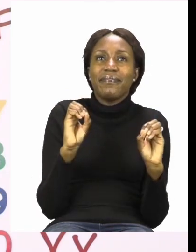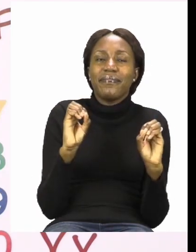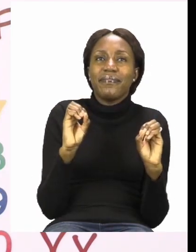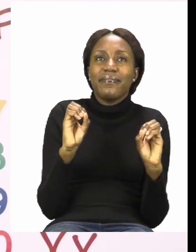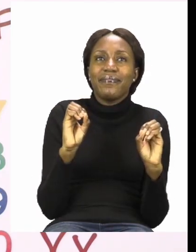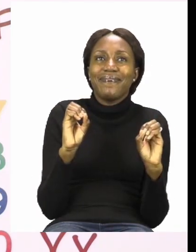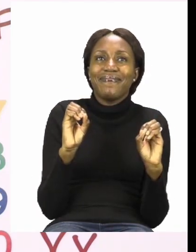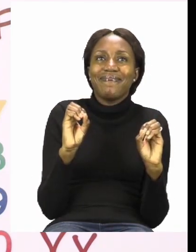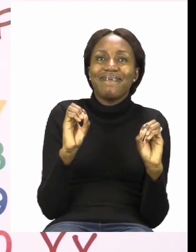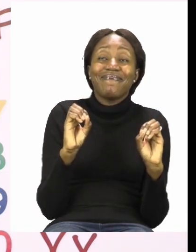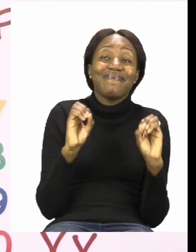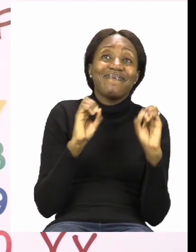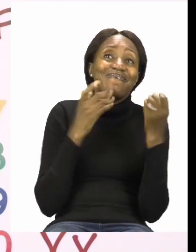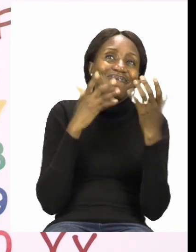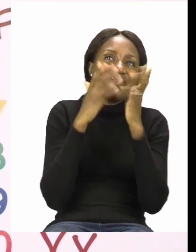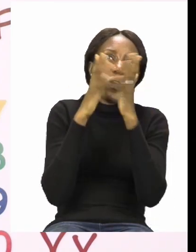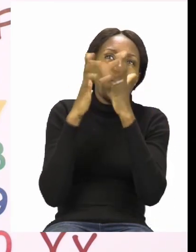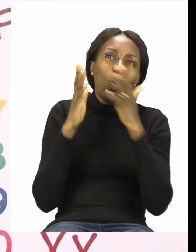away.